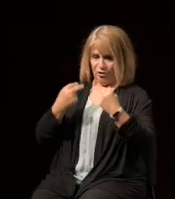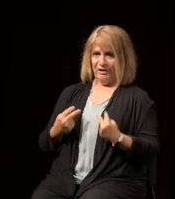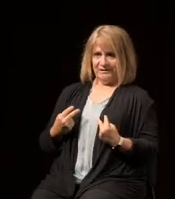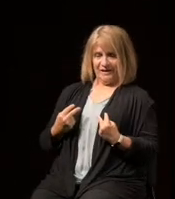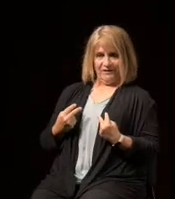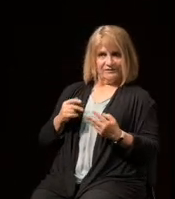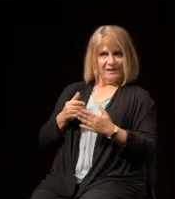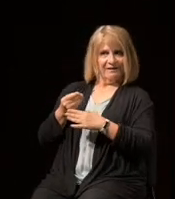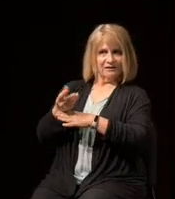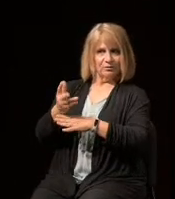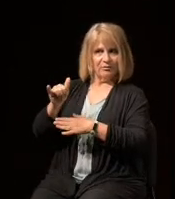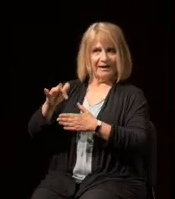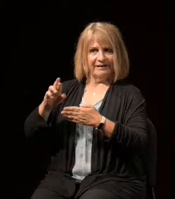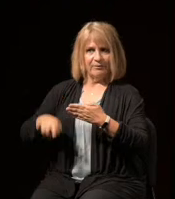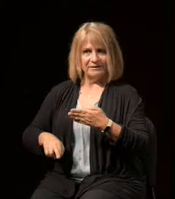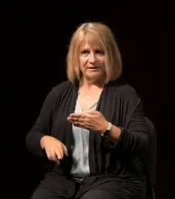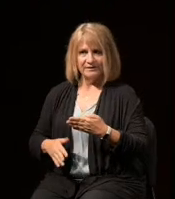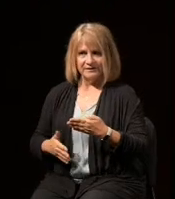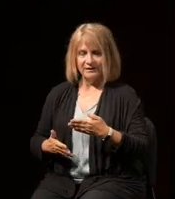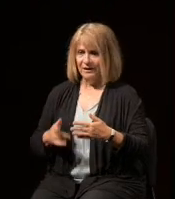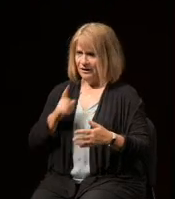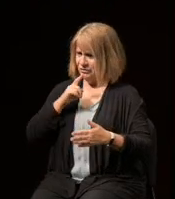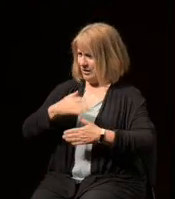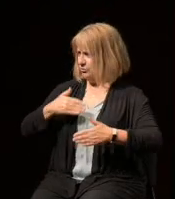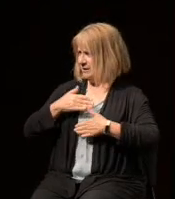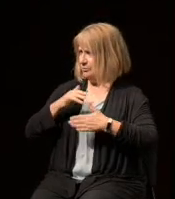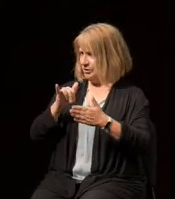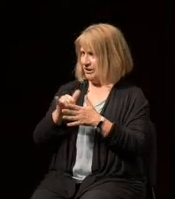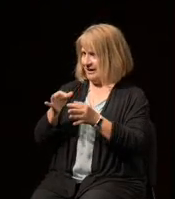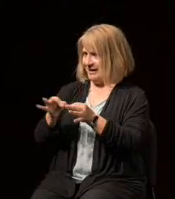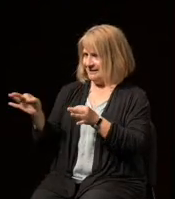outcomes. So I really appreciated that